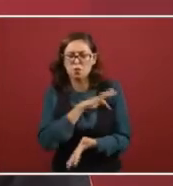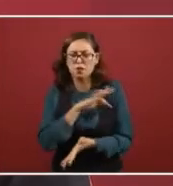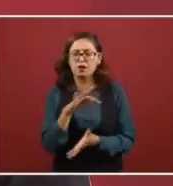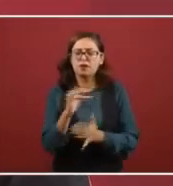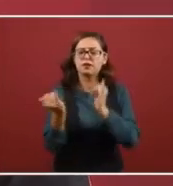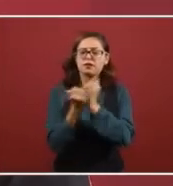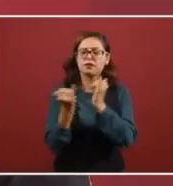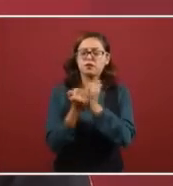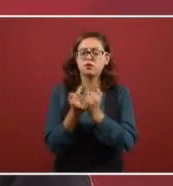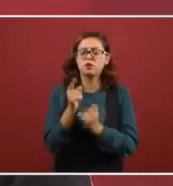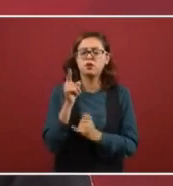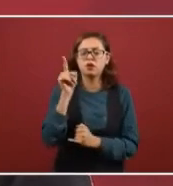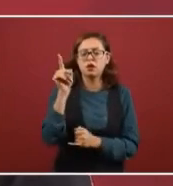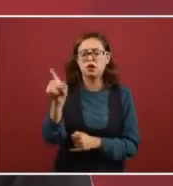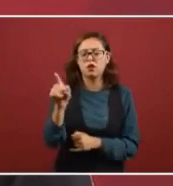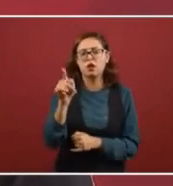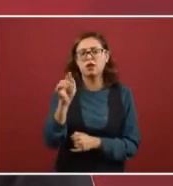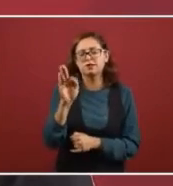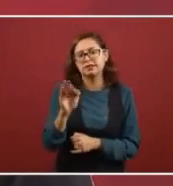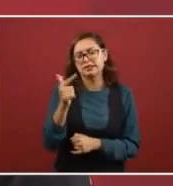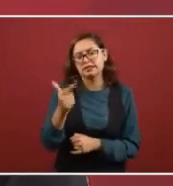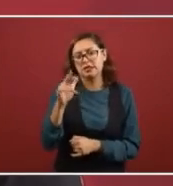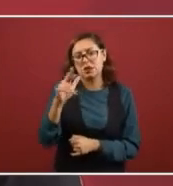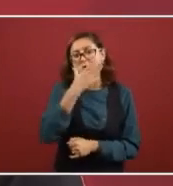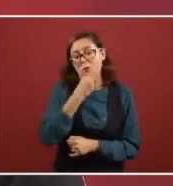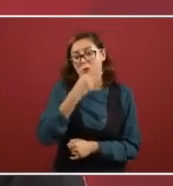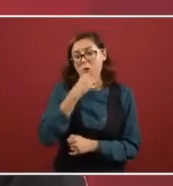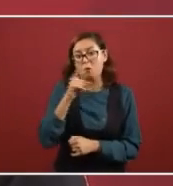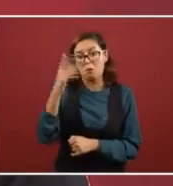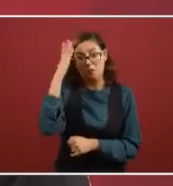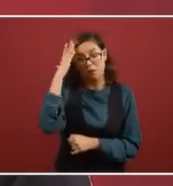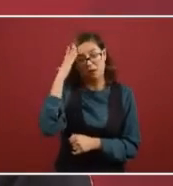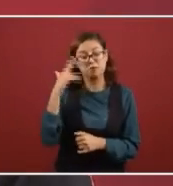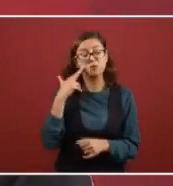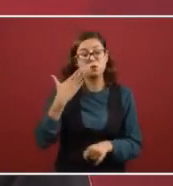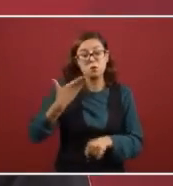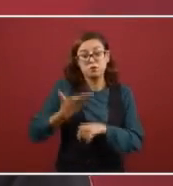once we have the agreement with the fiscal